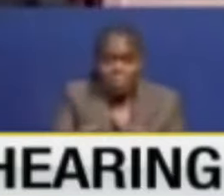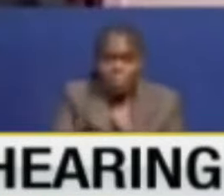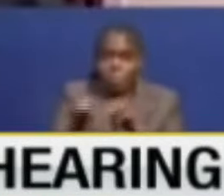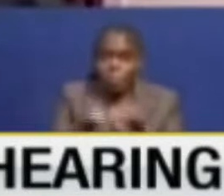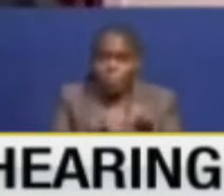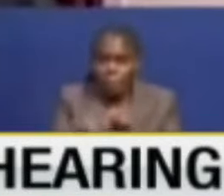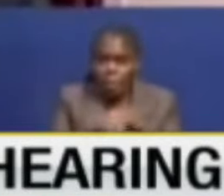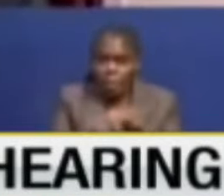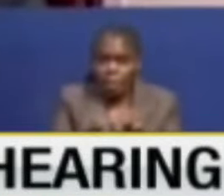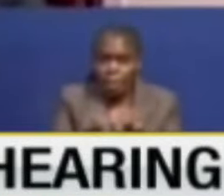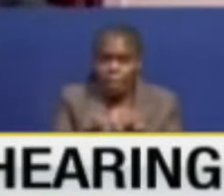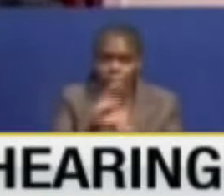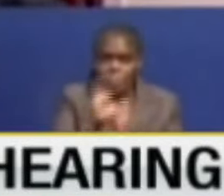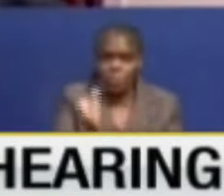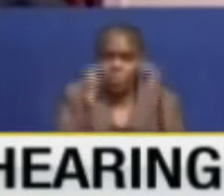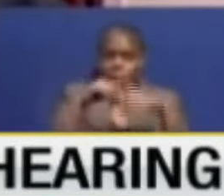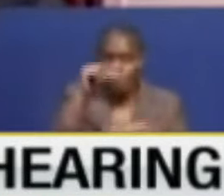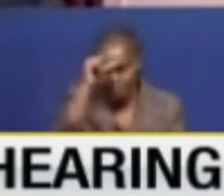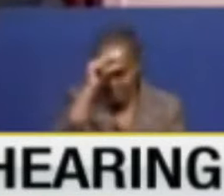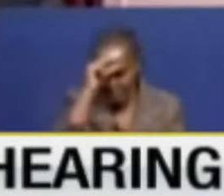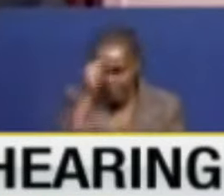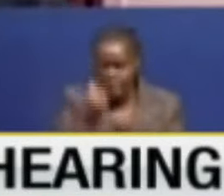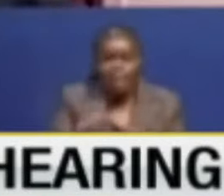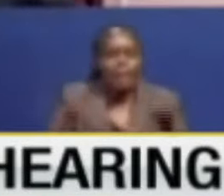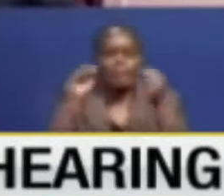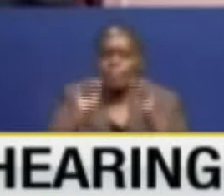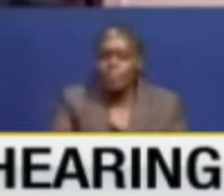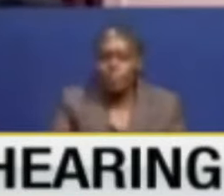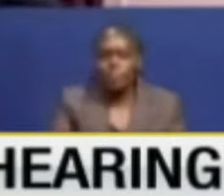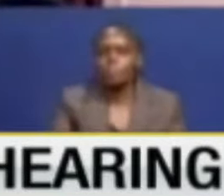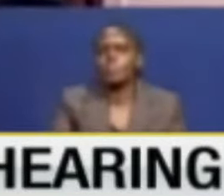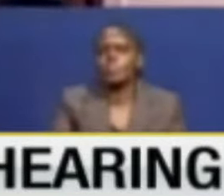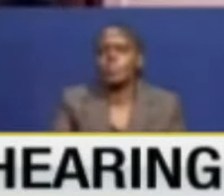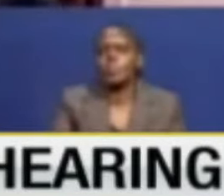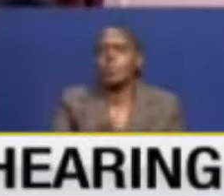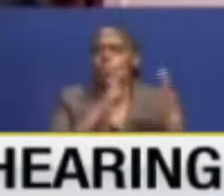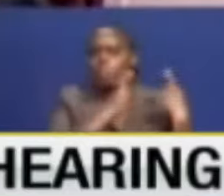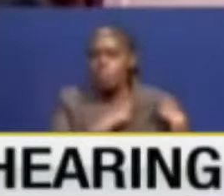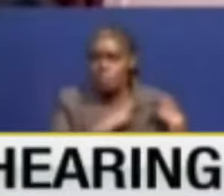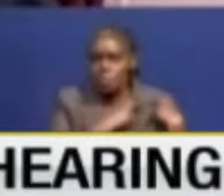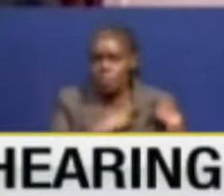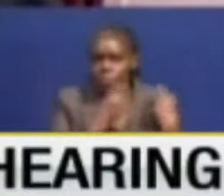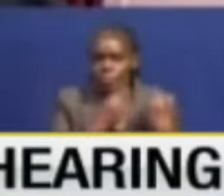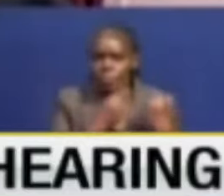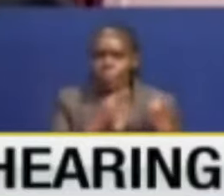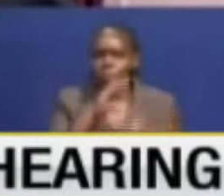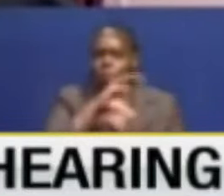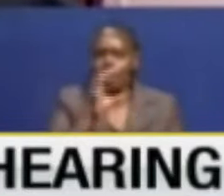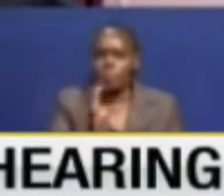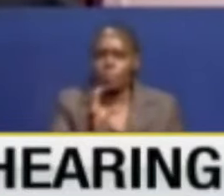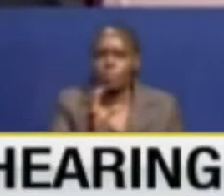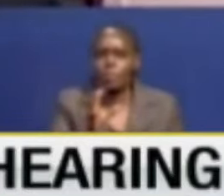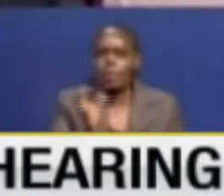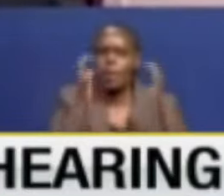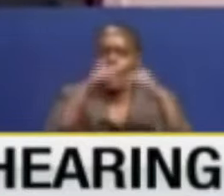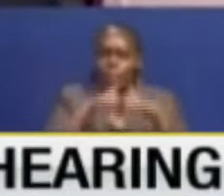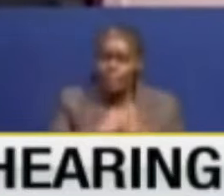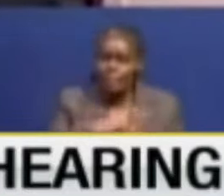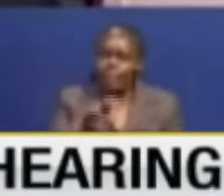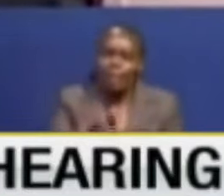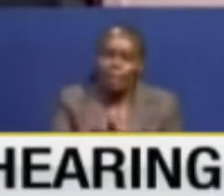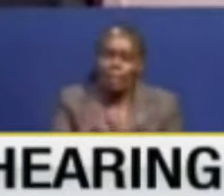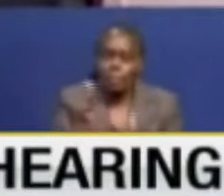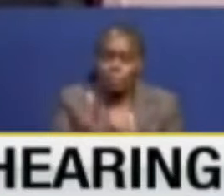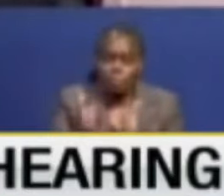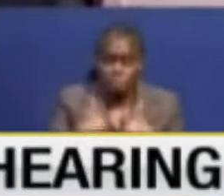manage the county government of Meru, her inability to be in charge of the county. That is the case that